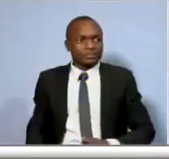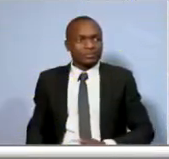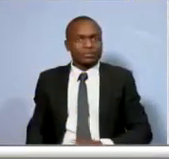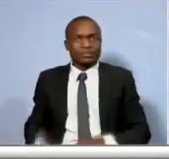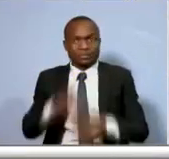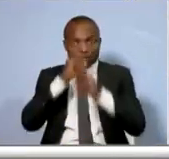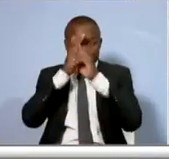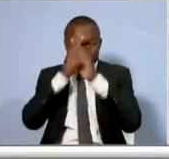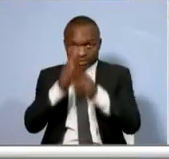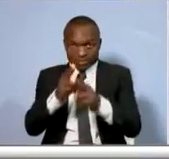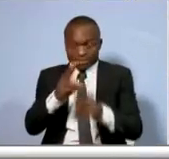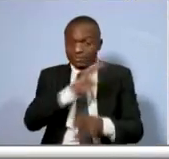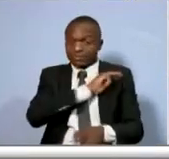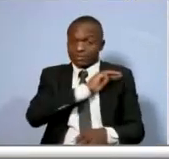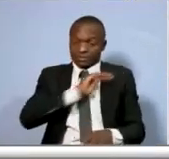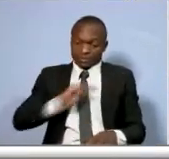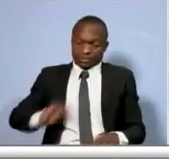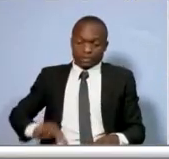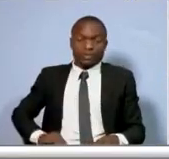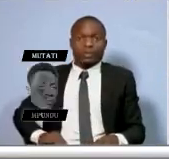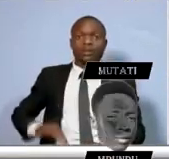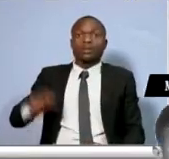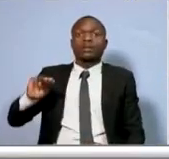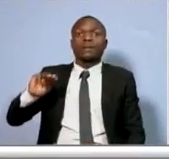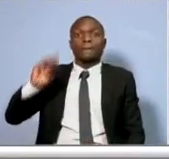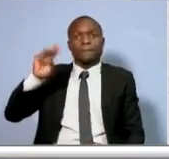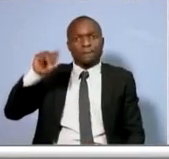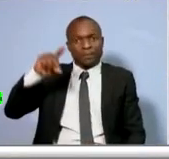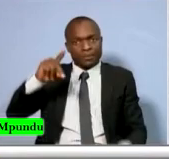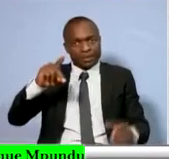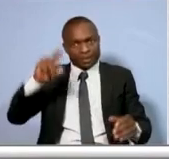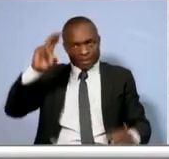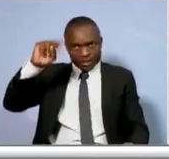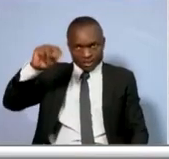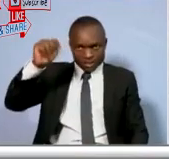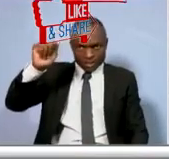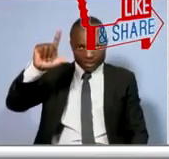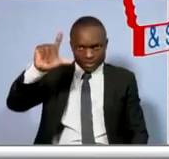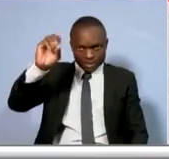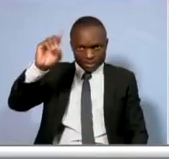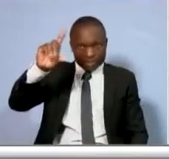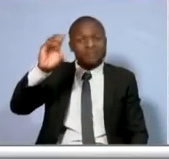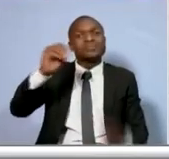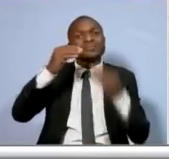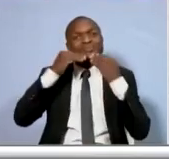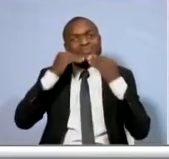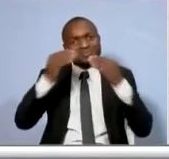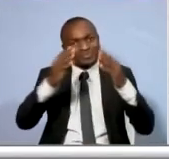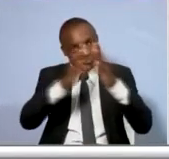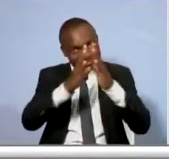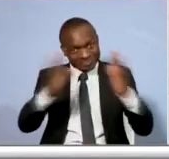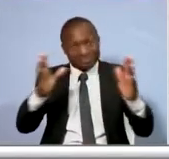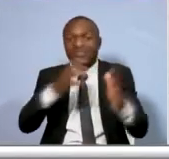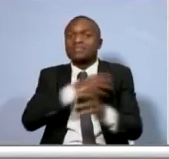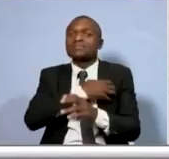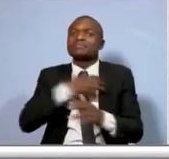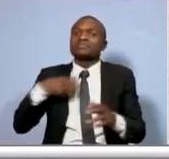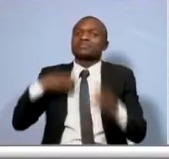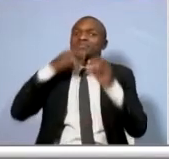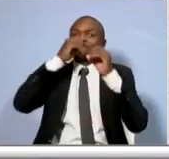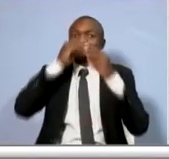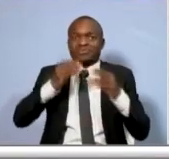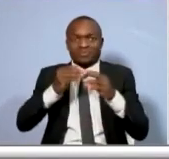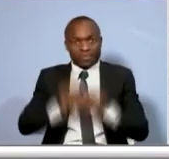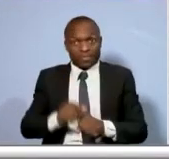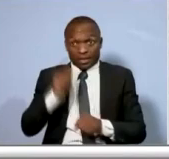Hi lovely viewers, it's me again, your one and only Mutati Mpundu. Welcome to my YouTube channel. If this is your first time on my channel, kindly subscribe